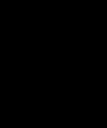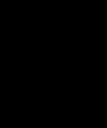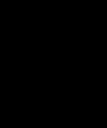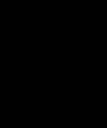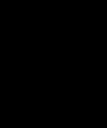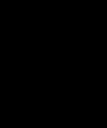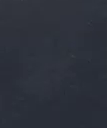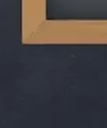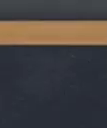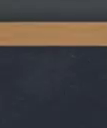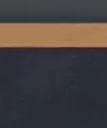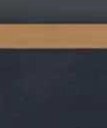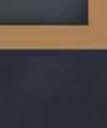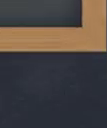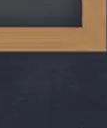national educator.